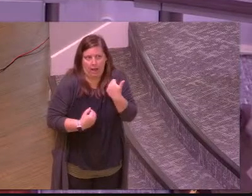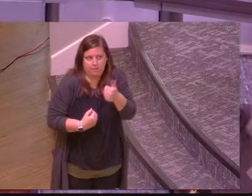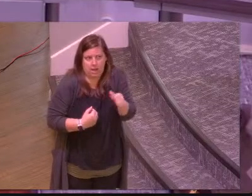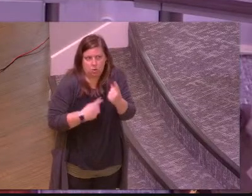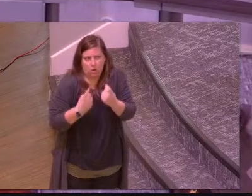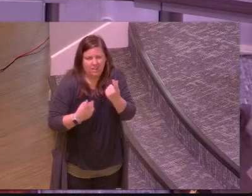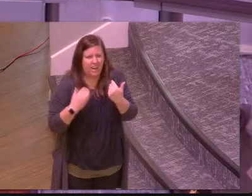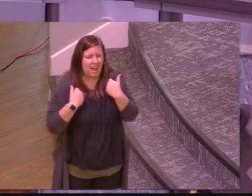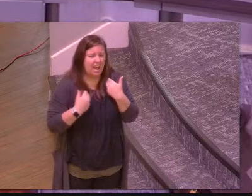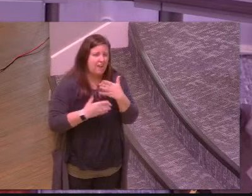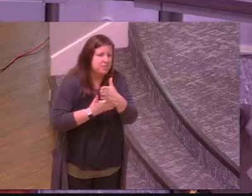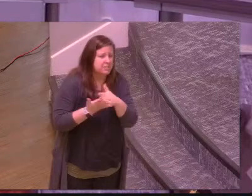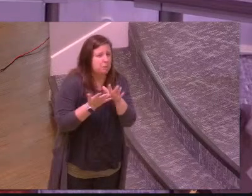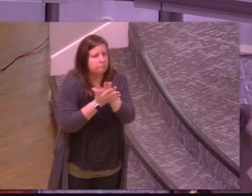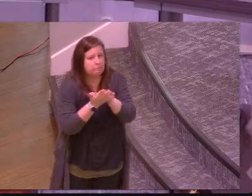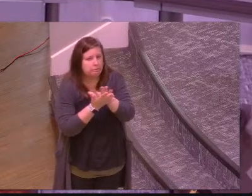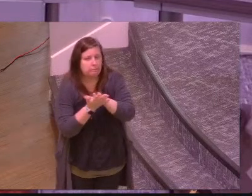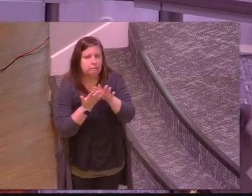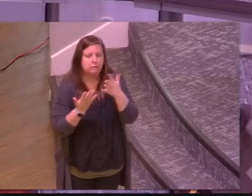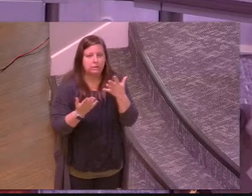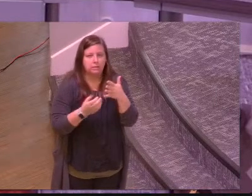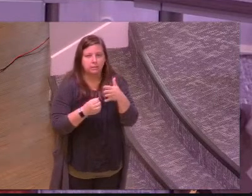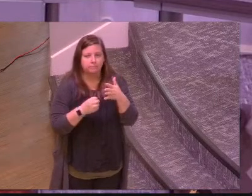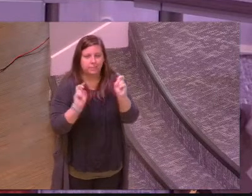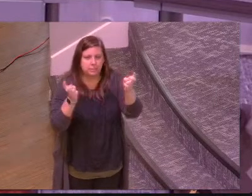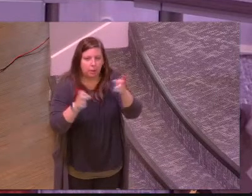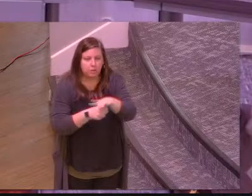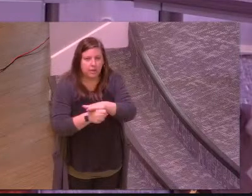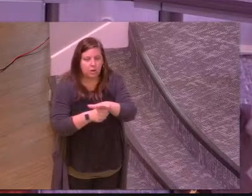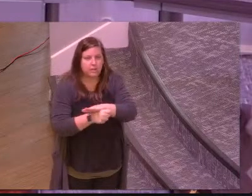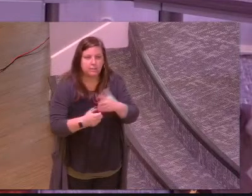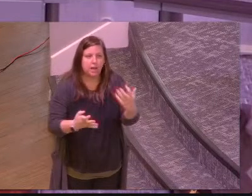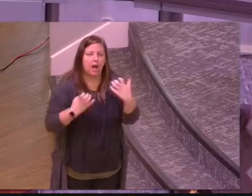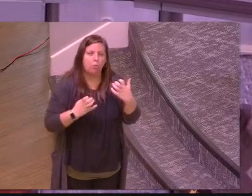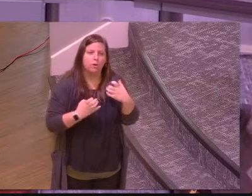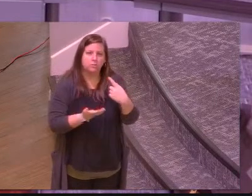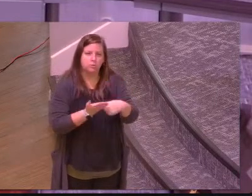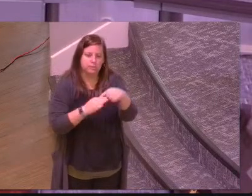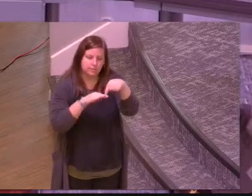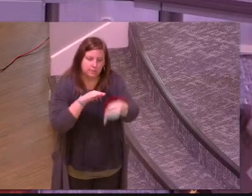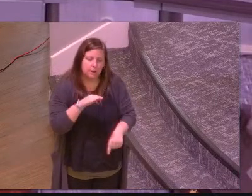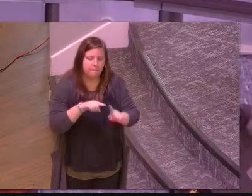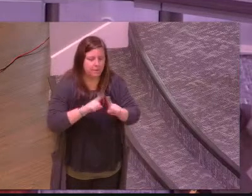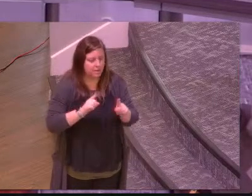think I'd like to explore, but I don't know quite yet how do you separate,